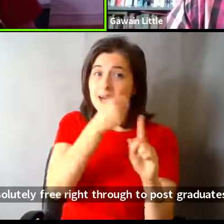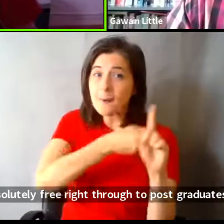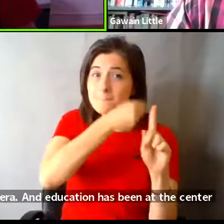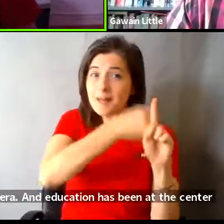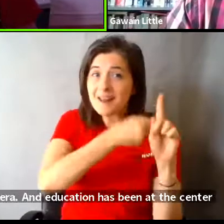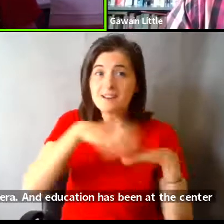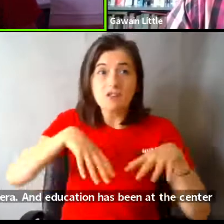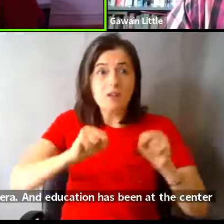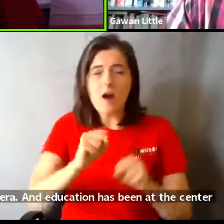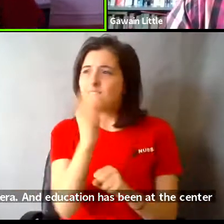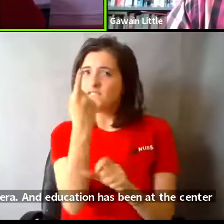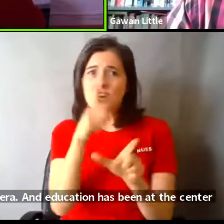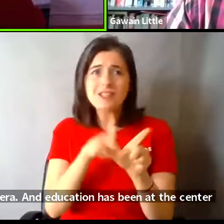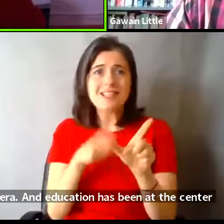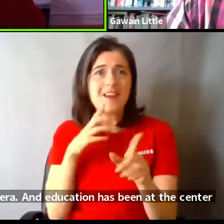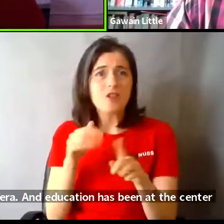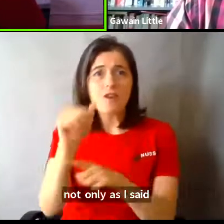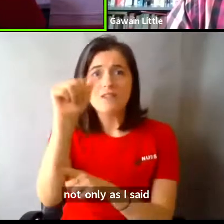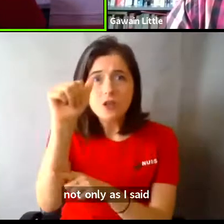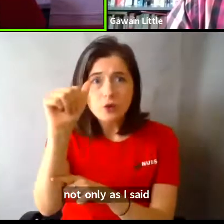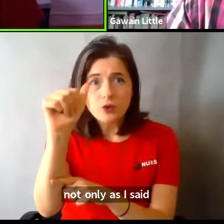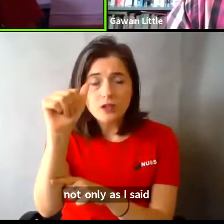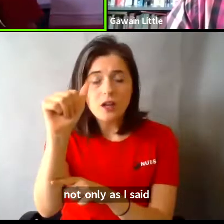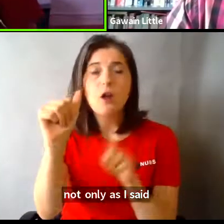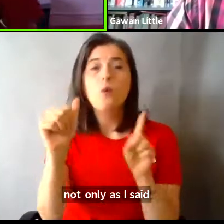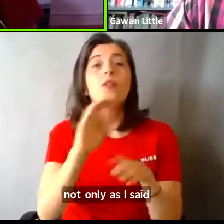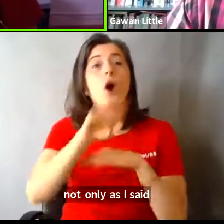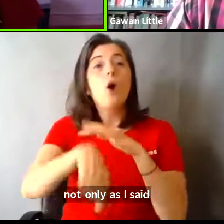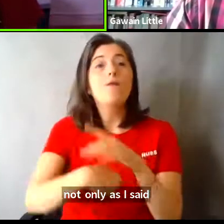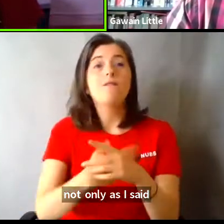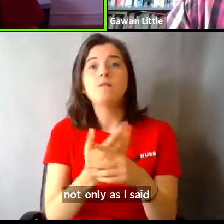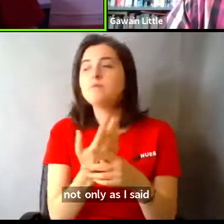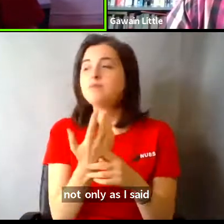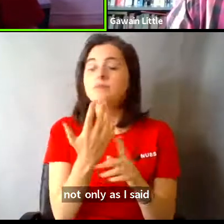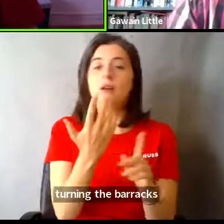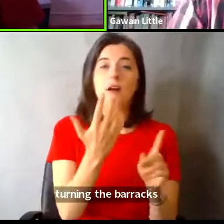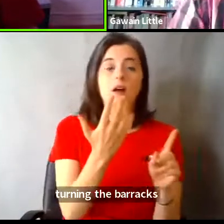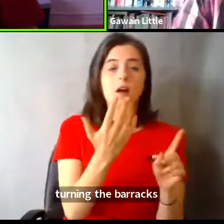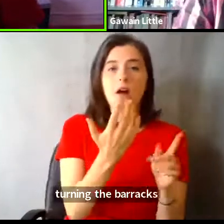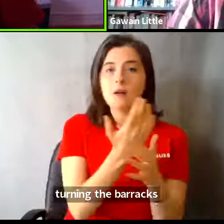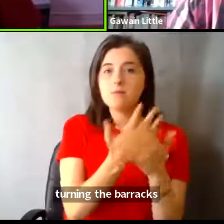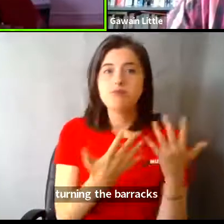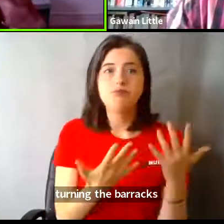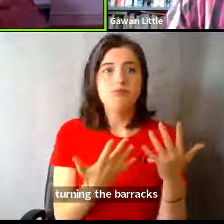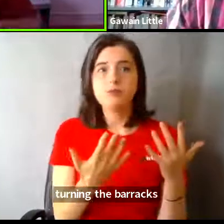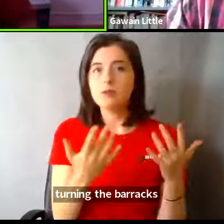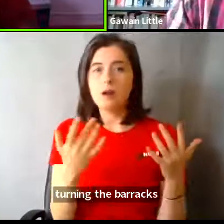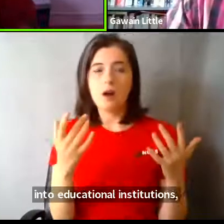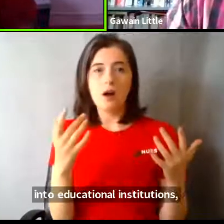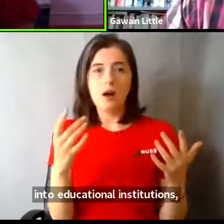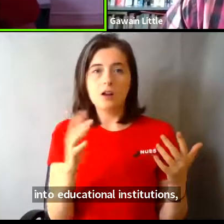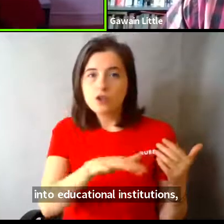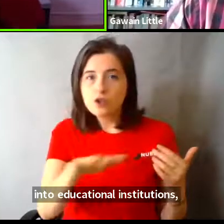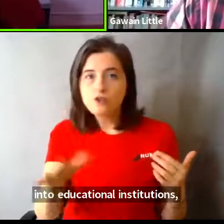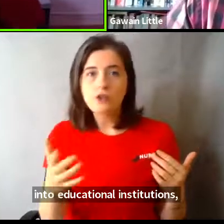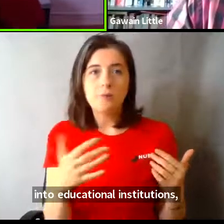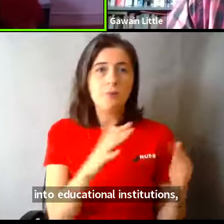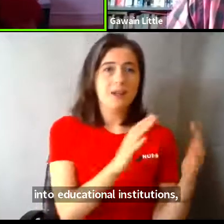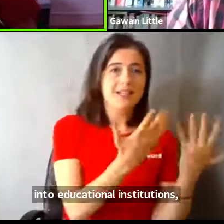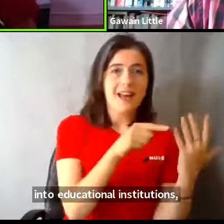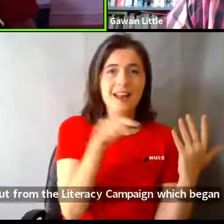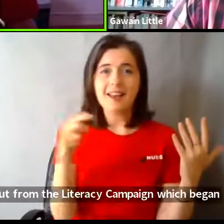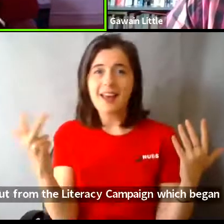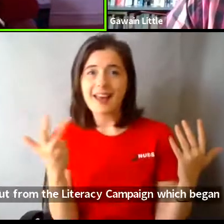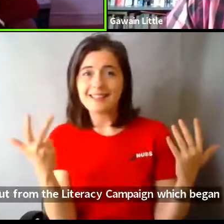than 100,000 young people between the ages of 10 and 18 going out into the countryside and the neighborhoods engaged in a